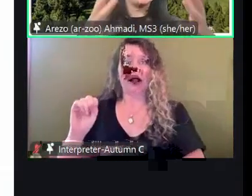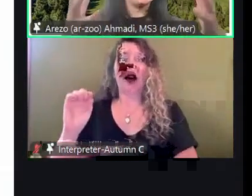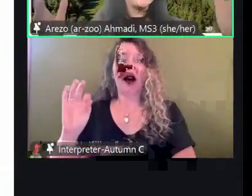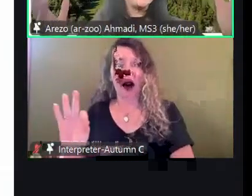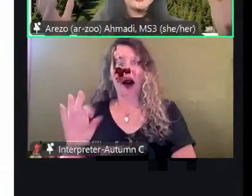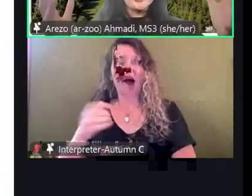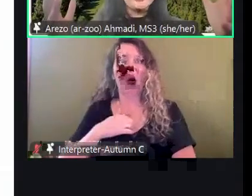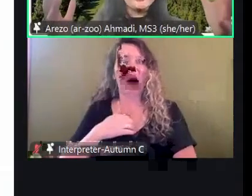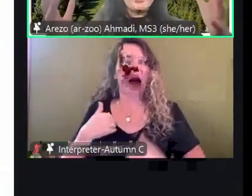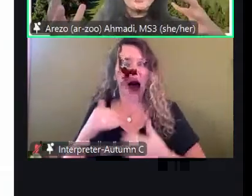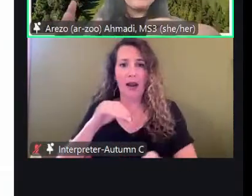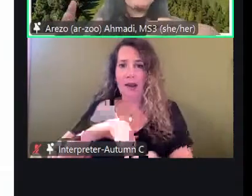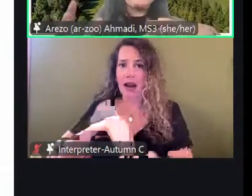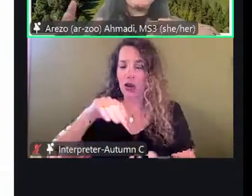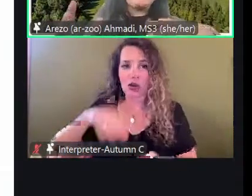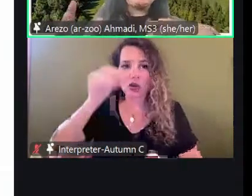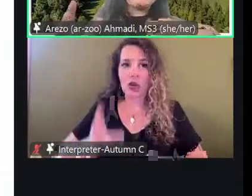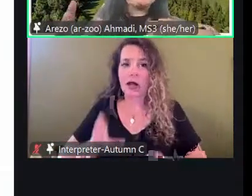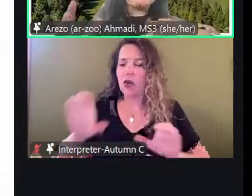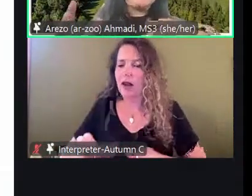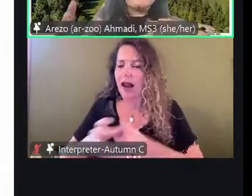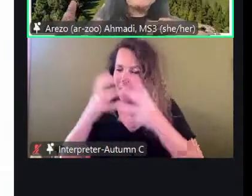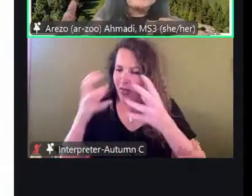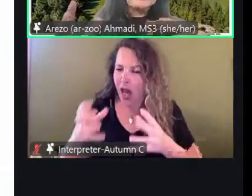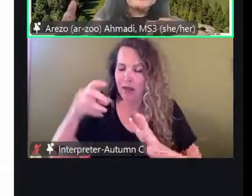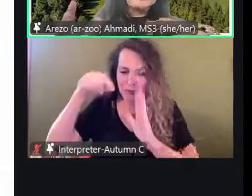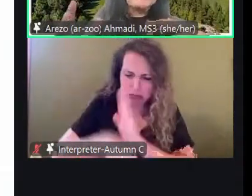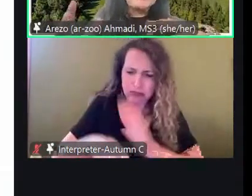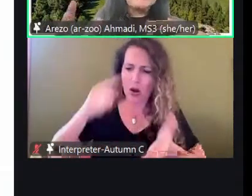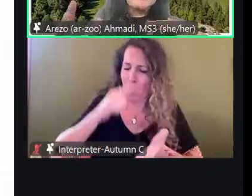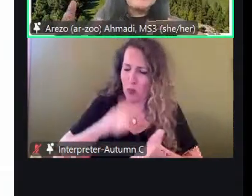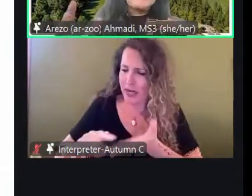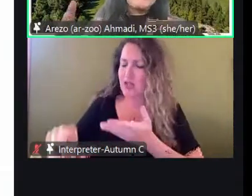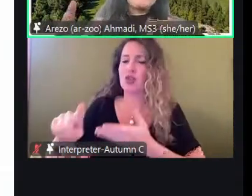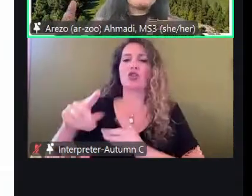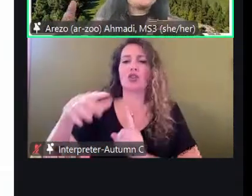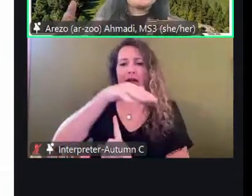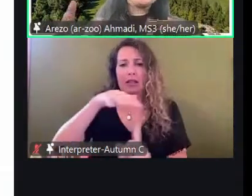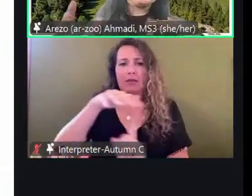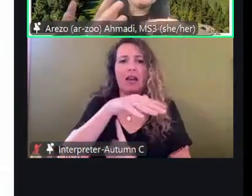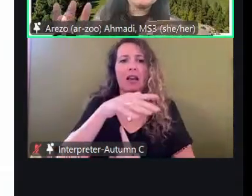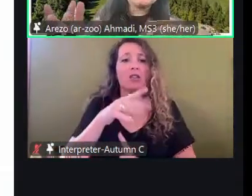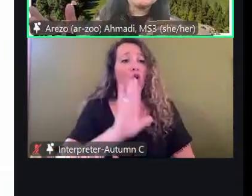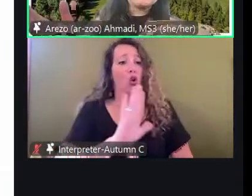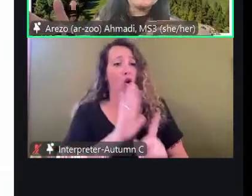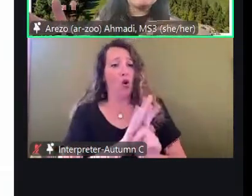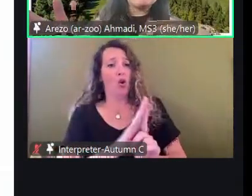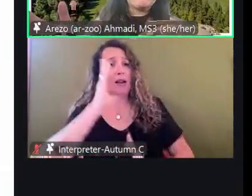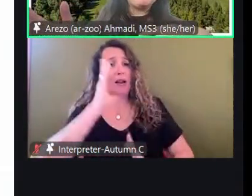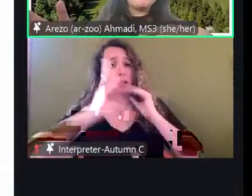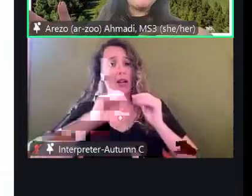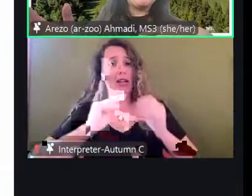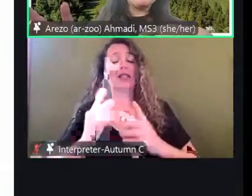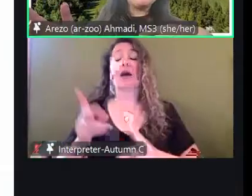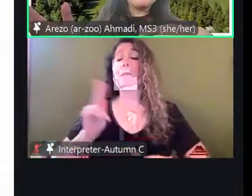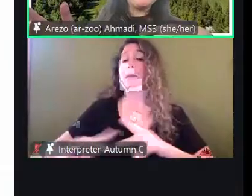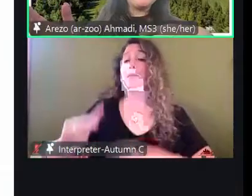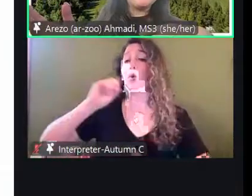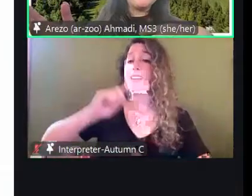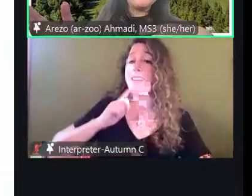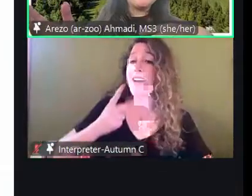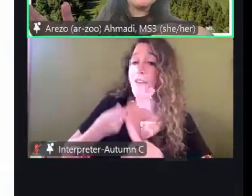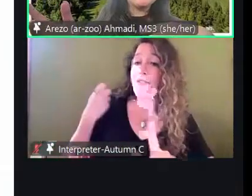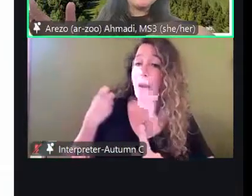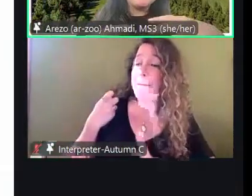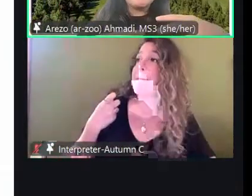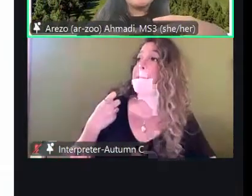has done a lot of research in this space come and talk about her experiences. We had some folks who are deaf from